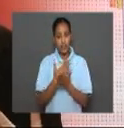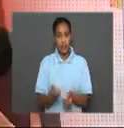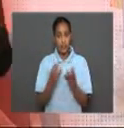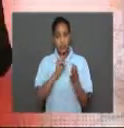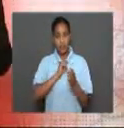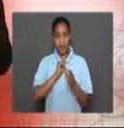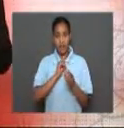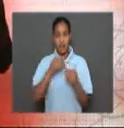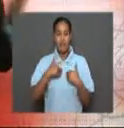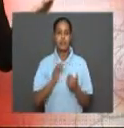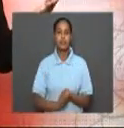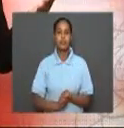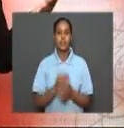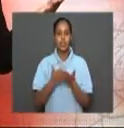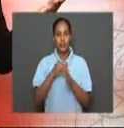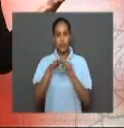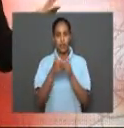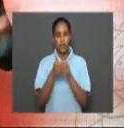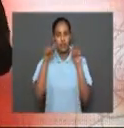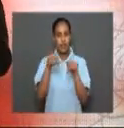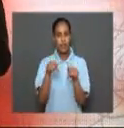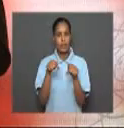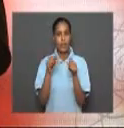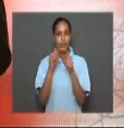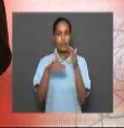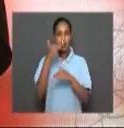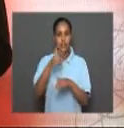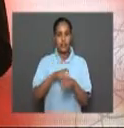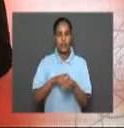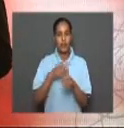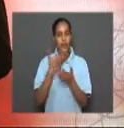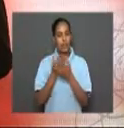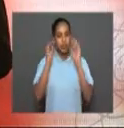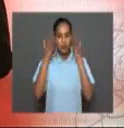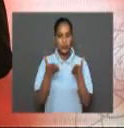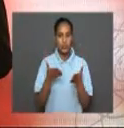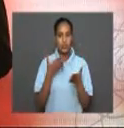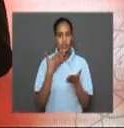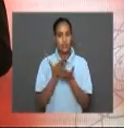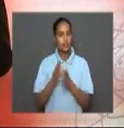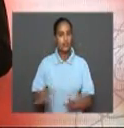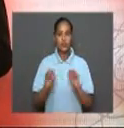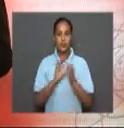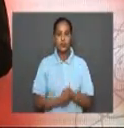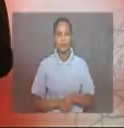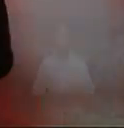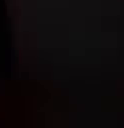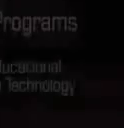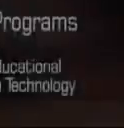much as I have. That is all for today. Until next time, thank you, teacher. Thank you, students.